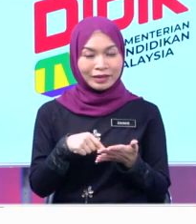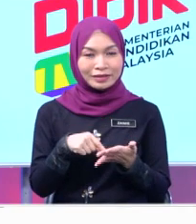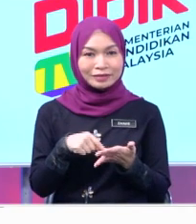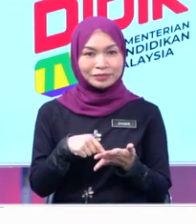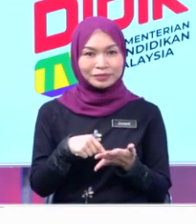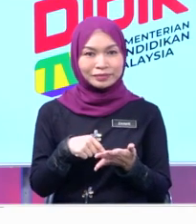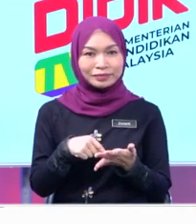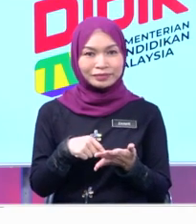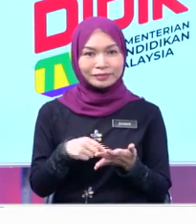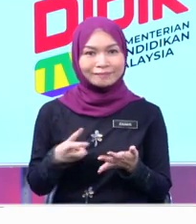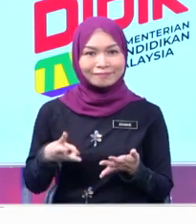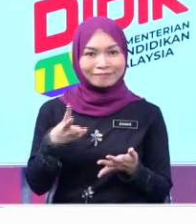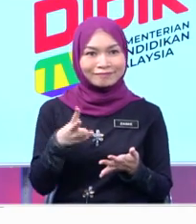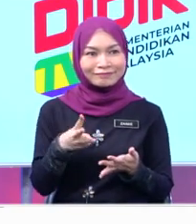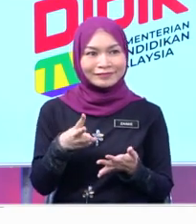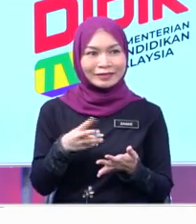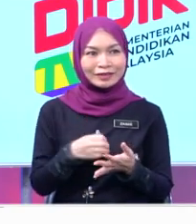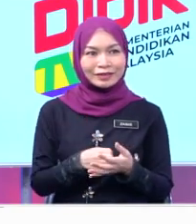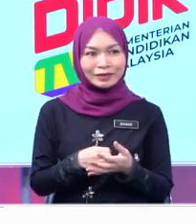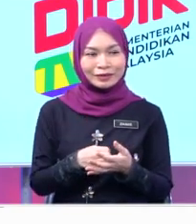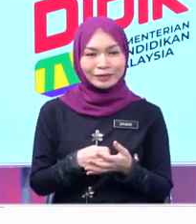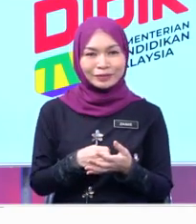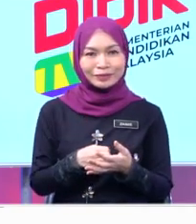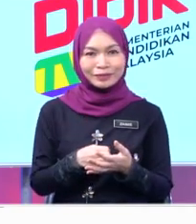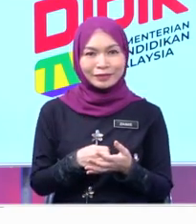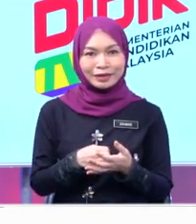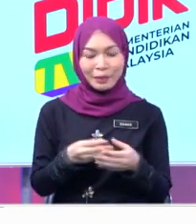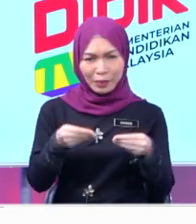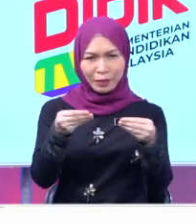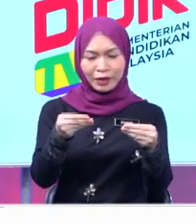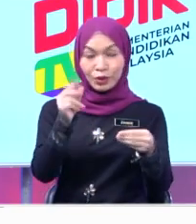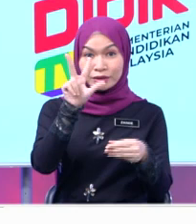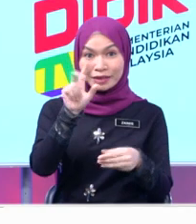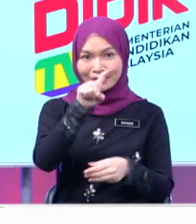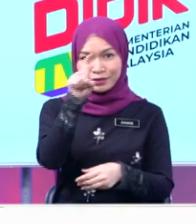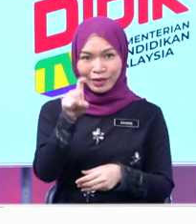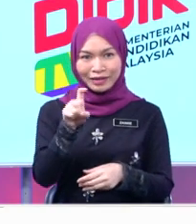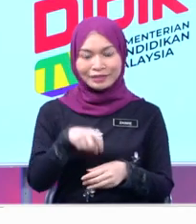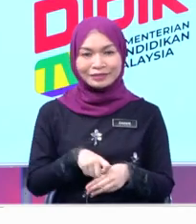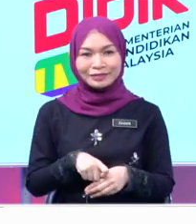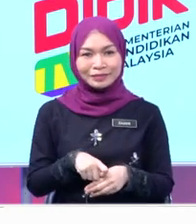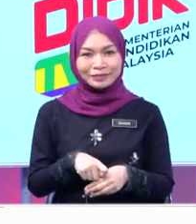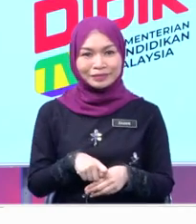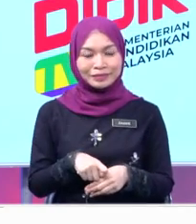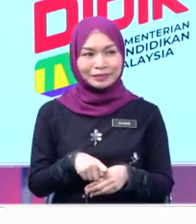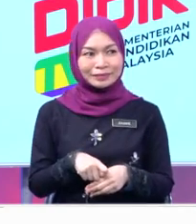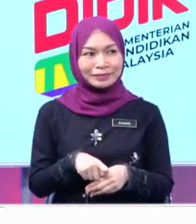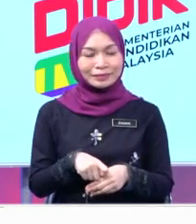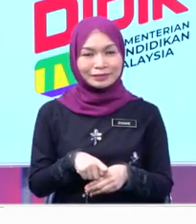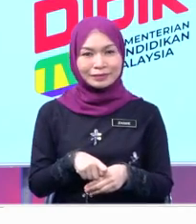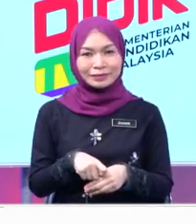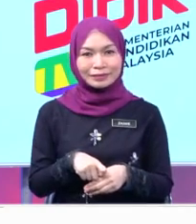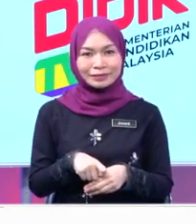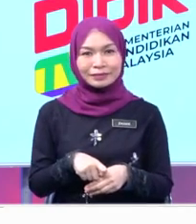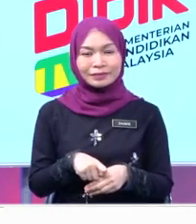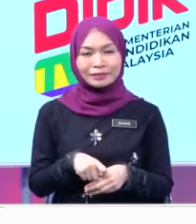going to attempt to answer only 3 questions. Okay. Which is underlining the main points. Yes, that's